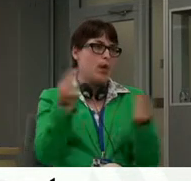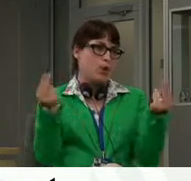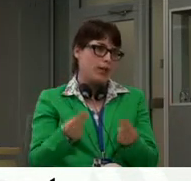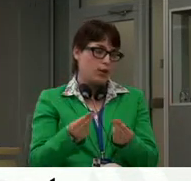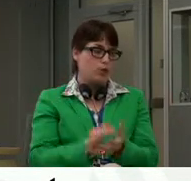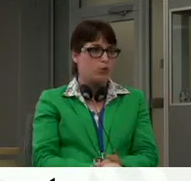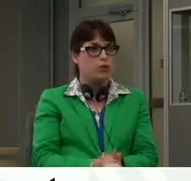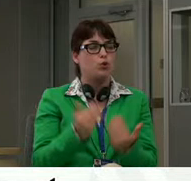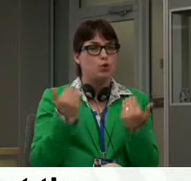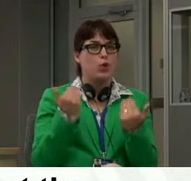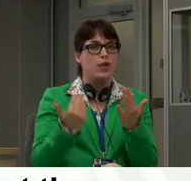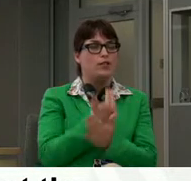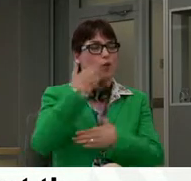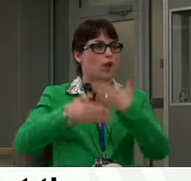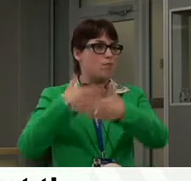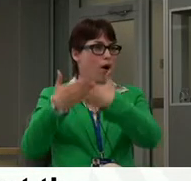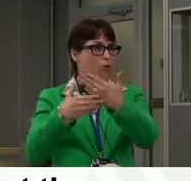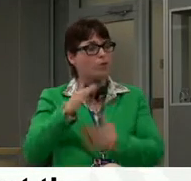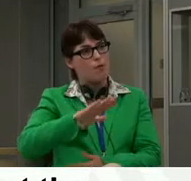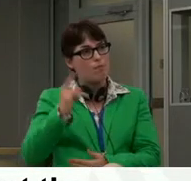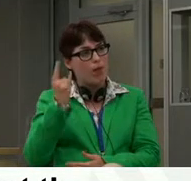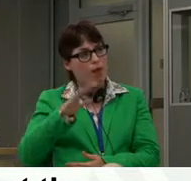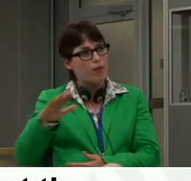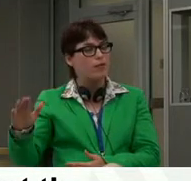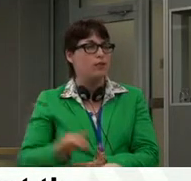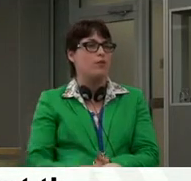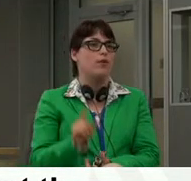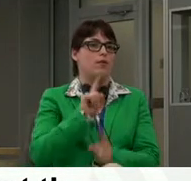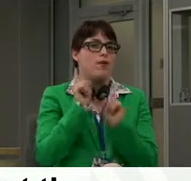that the Convention is a treaty on future opportunities.